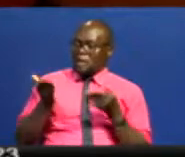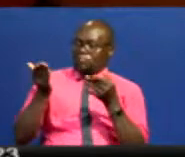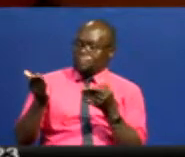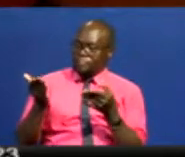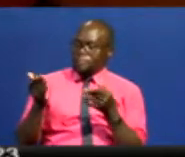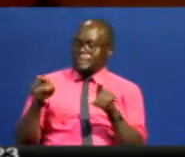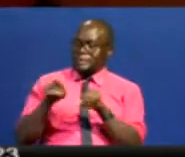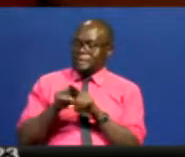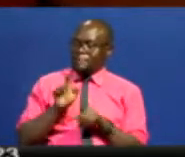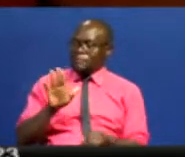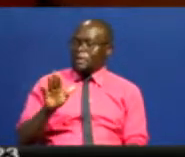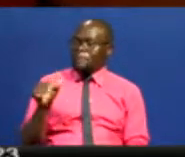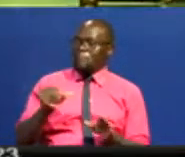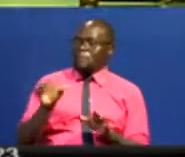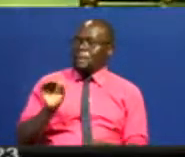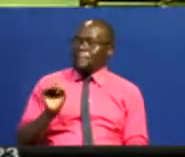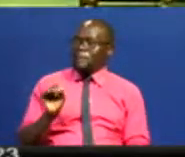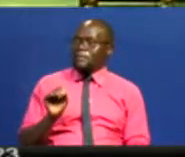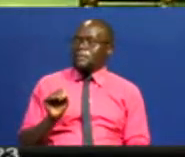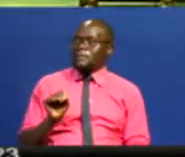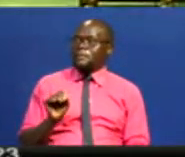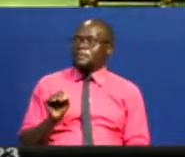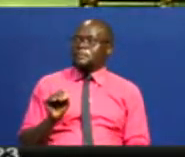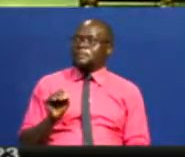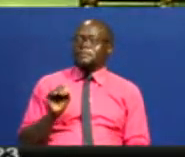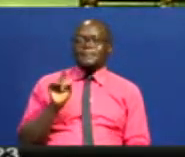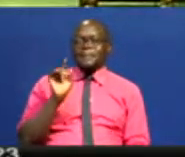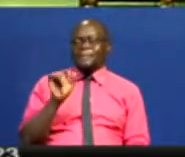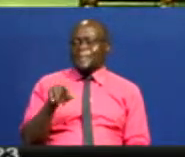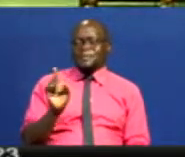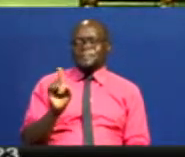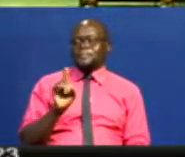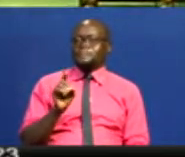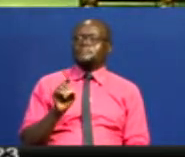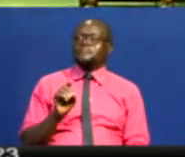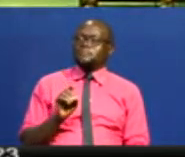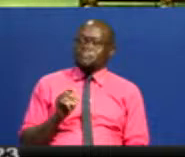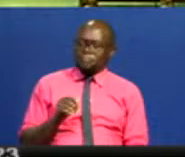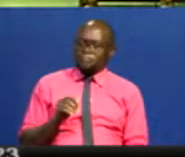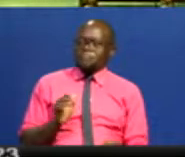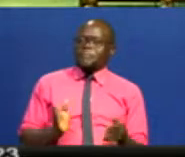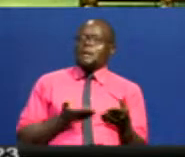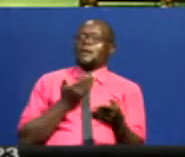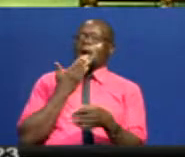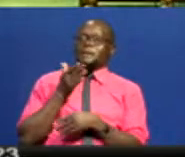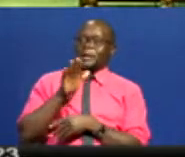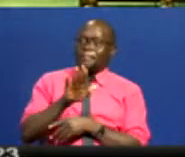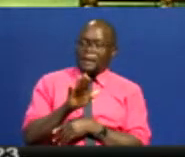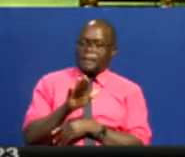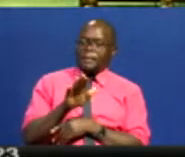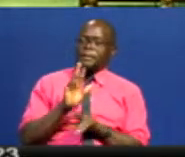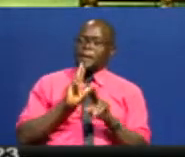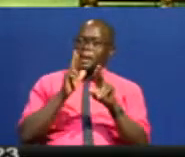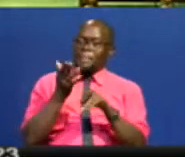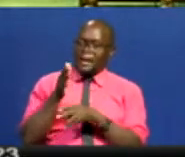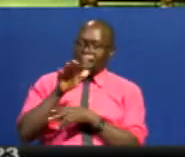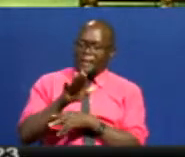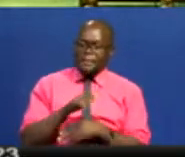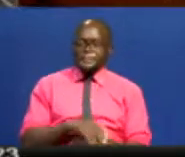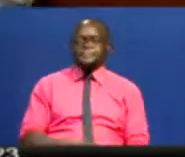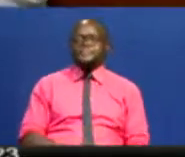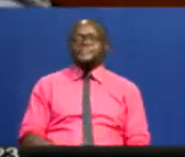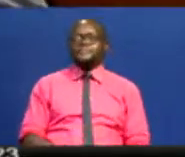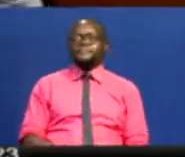him. Okay. No, we don't grant you that one. Proceed to move. Thank you very much. Proceed to reply.